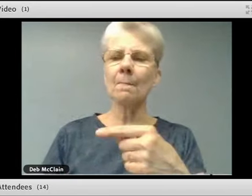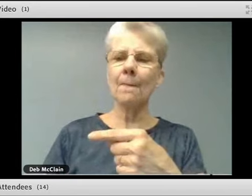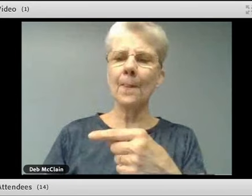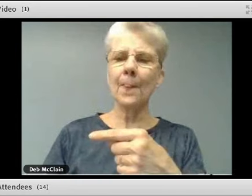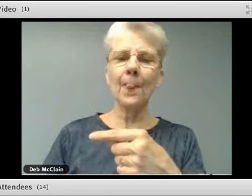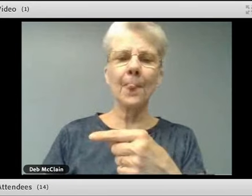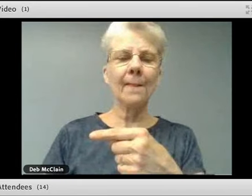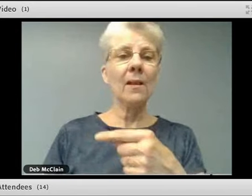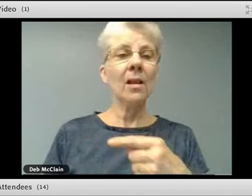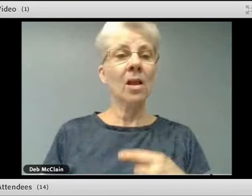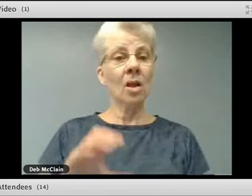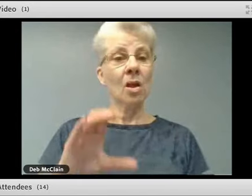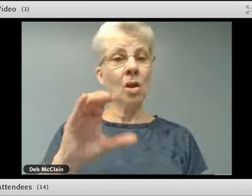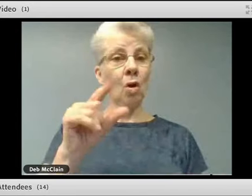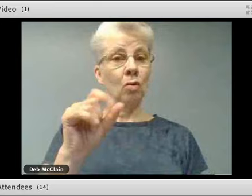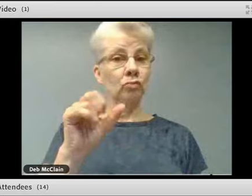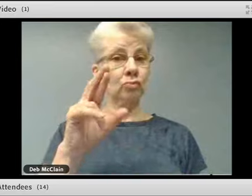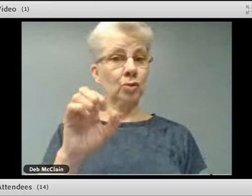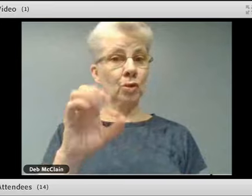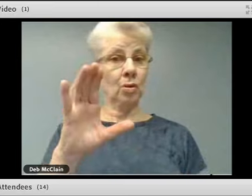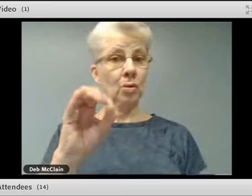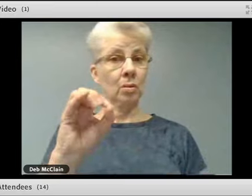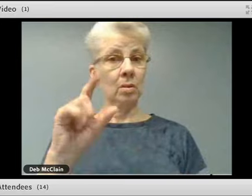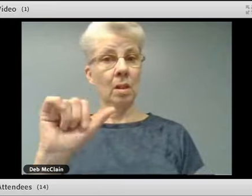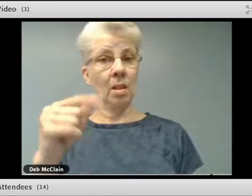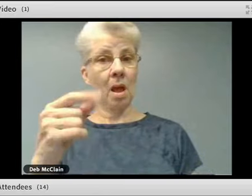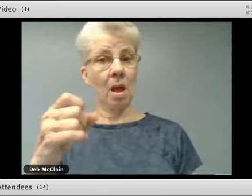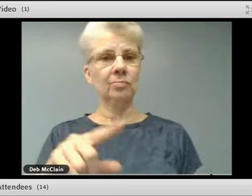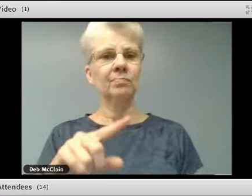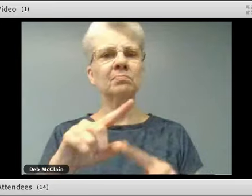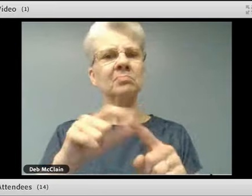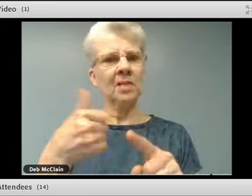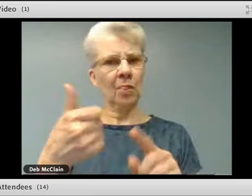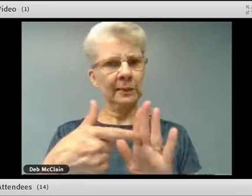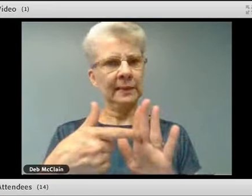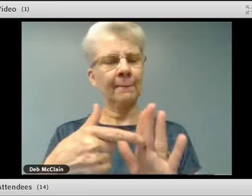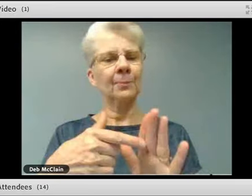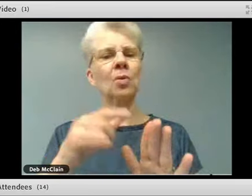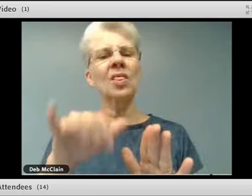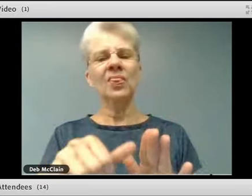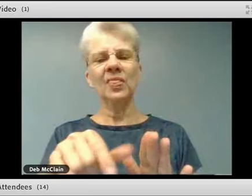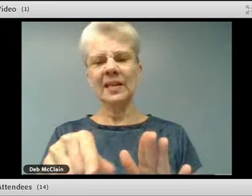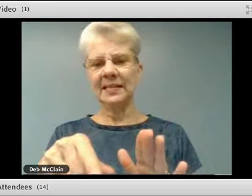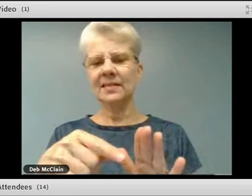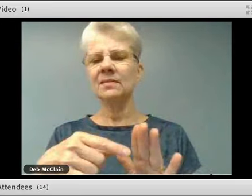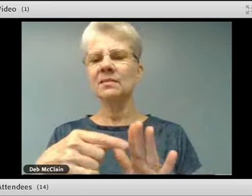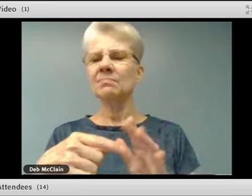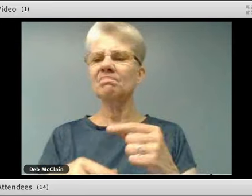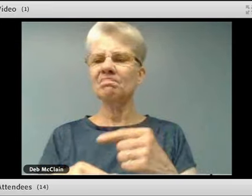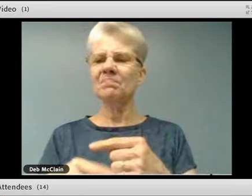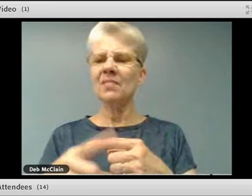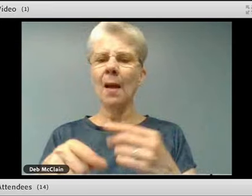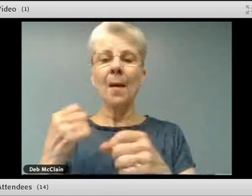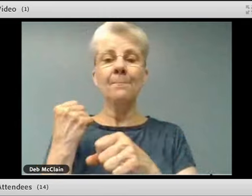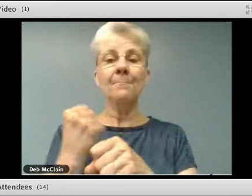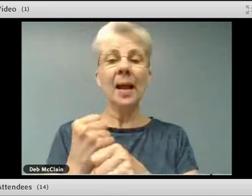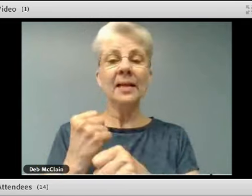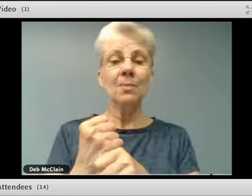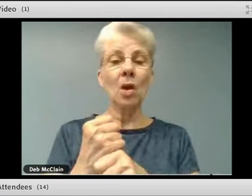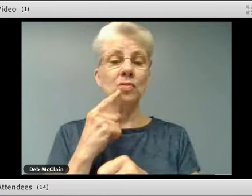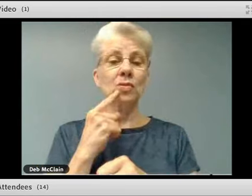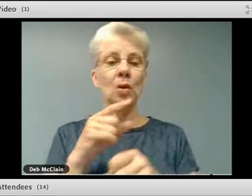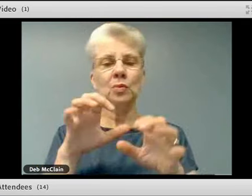And then the culture collage is another example. This particular collage is about baseball. So you